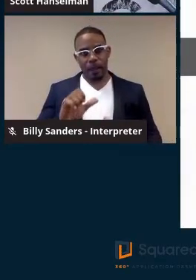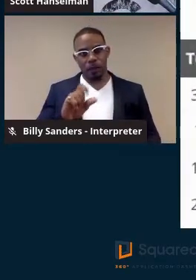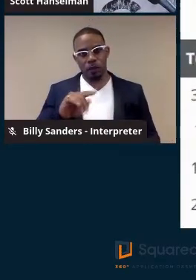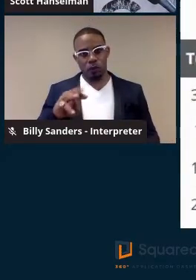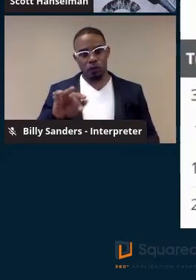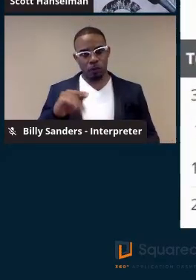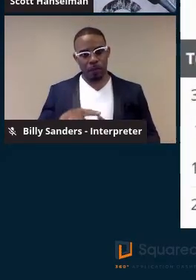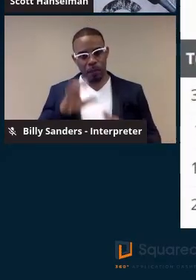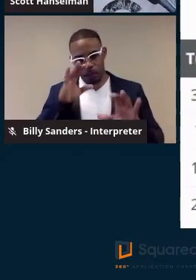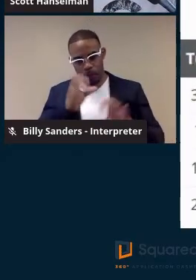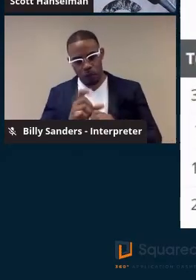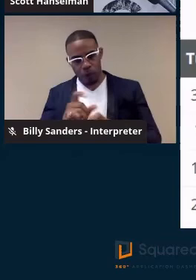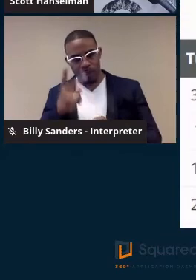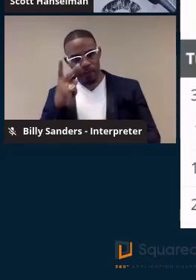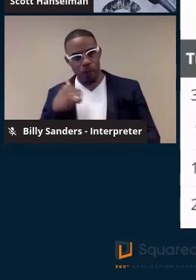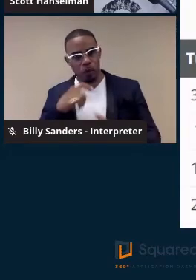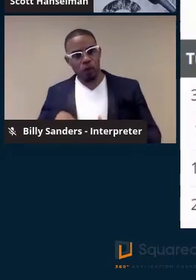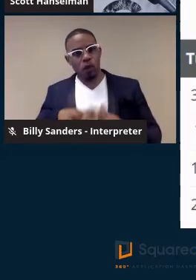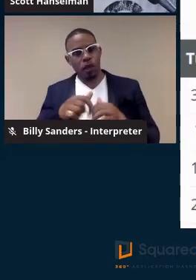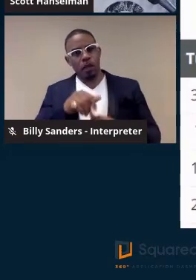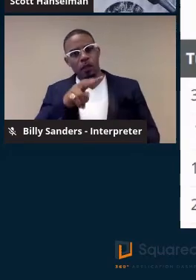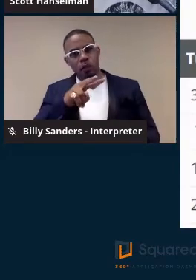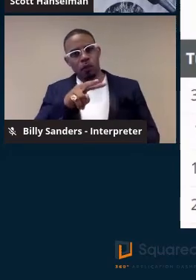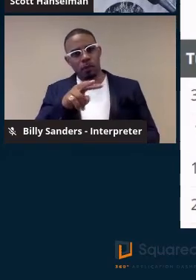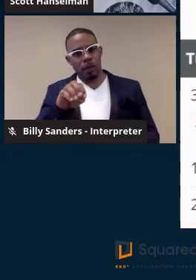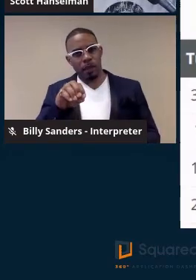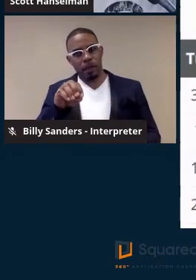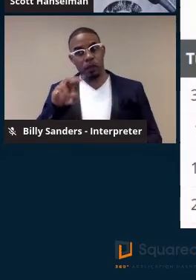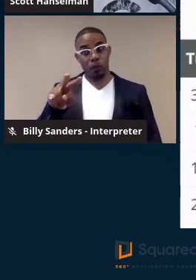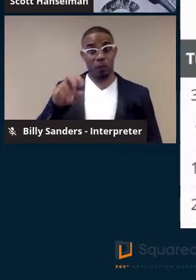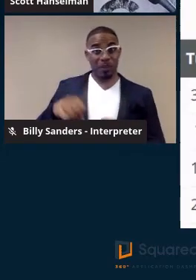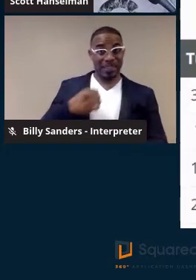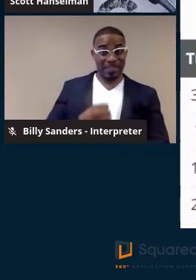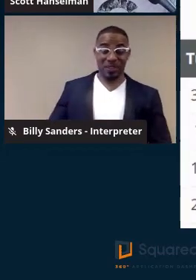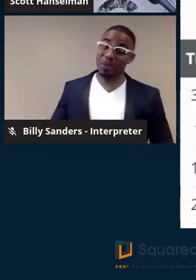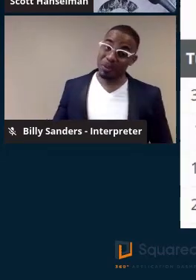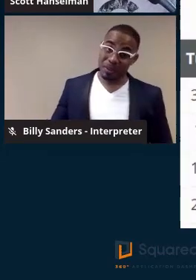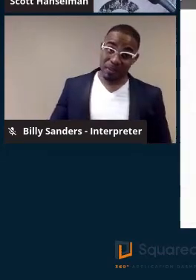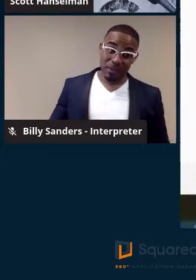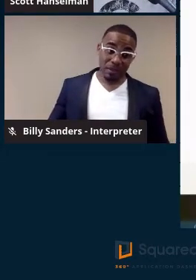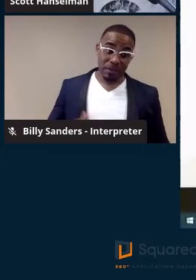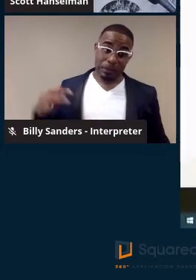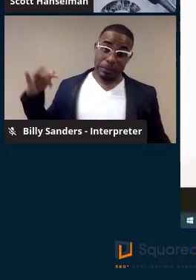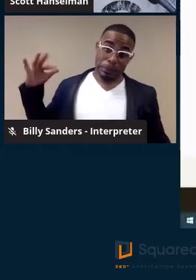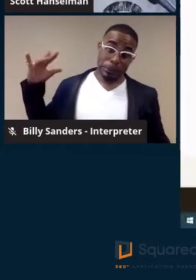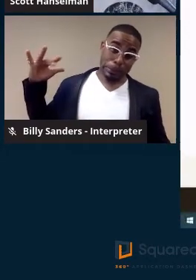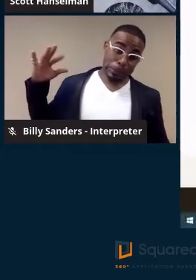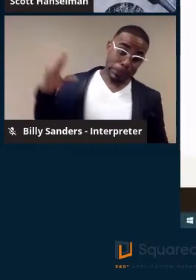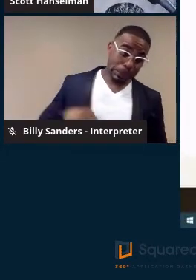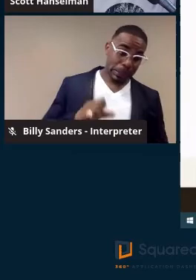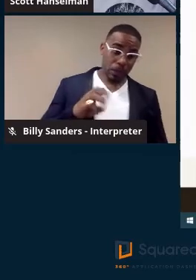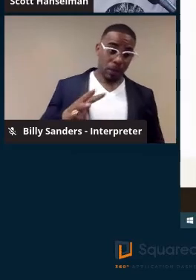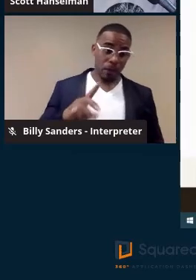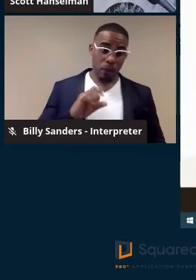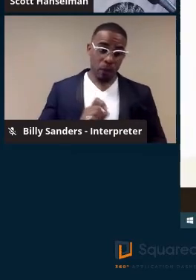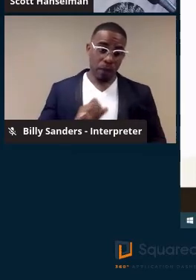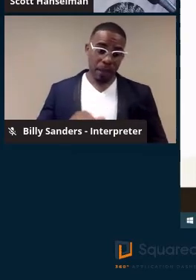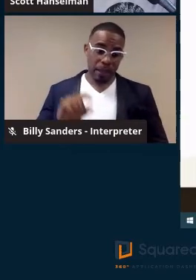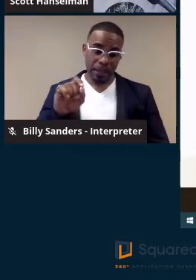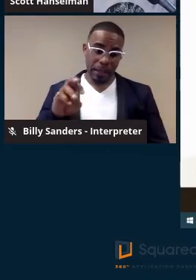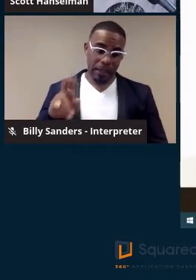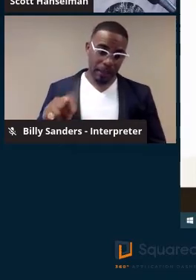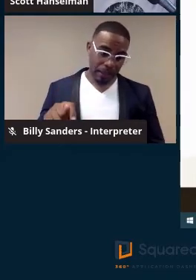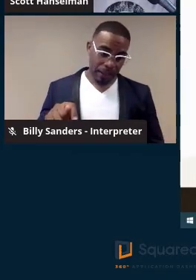you see that we've started in 2002. And this software was written in